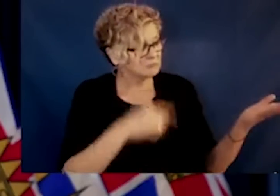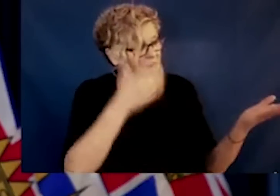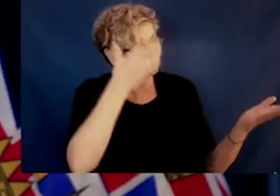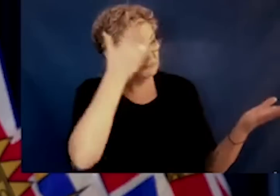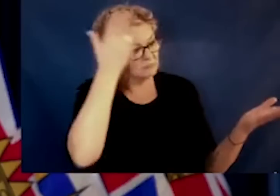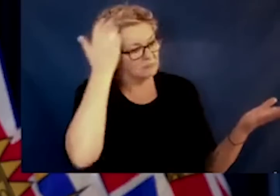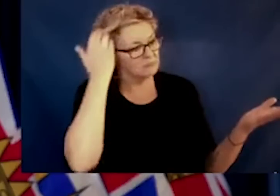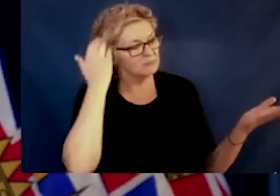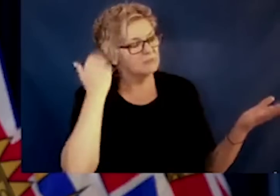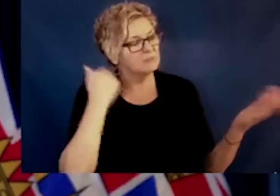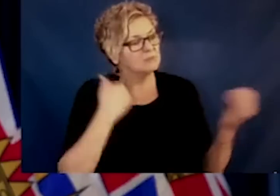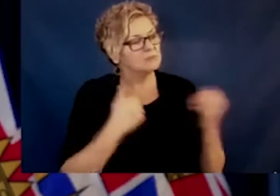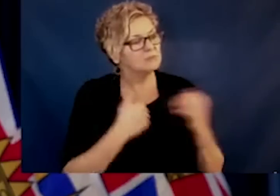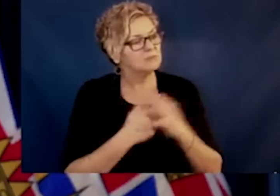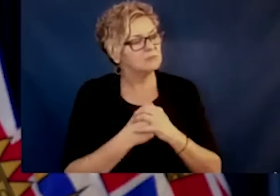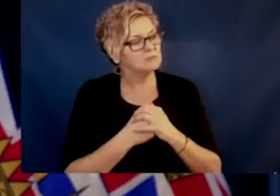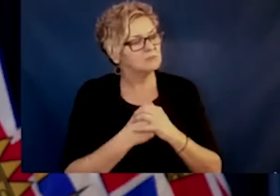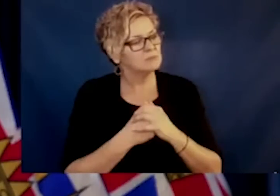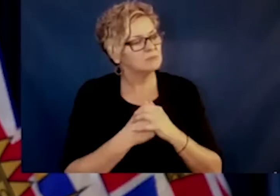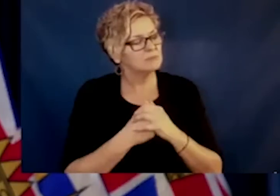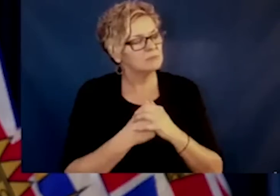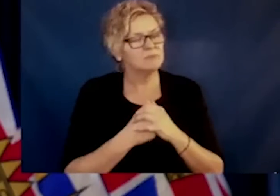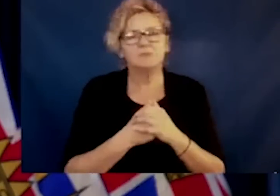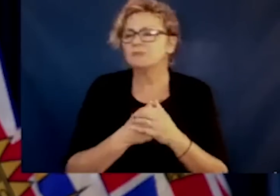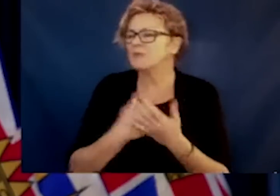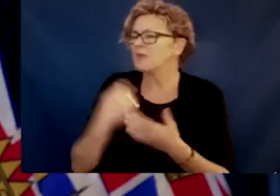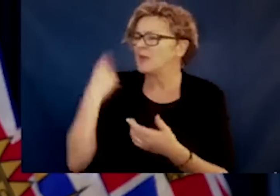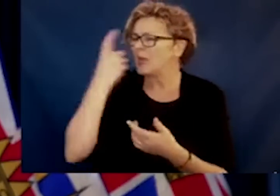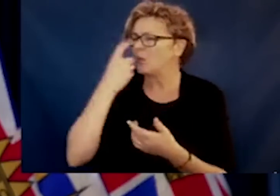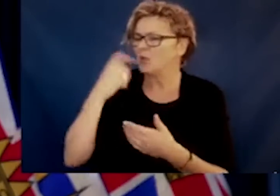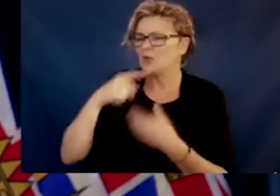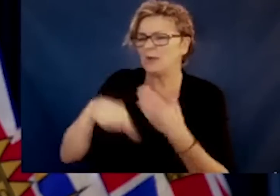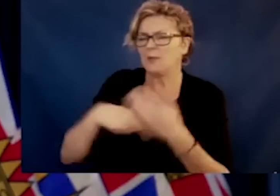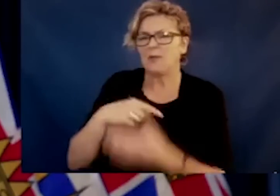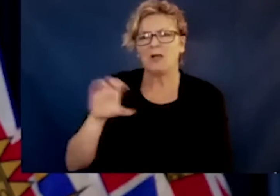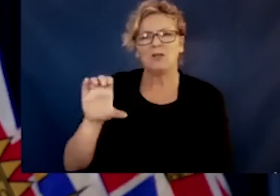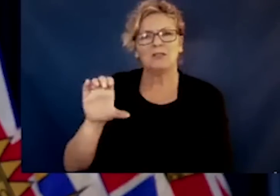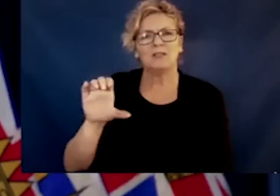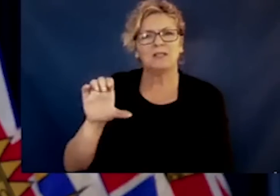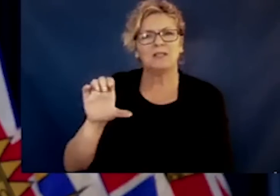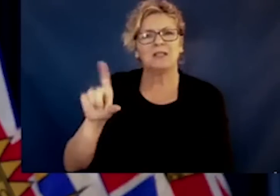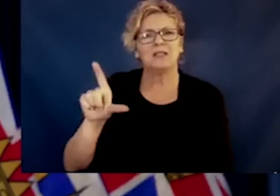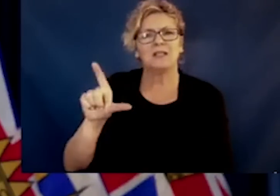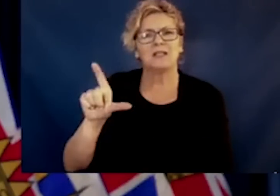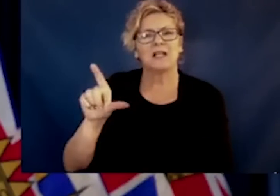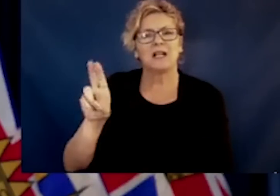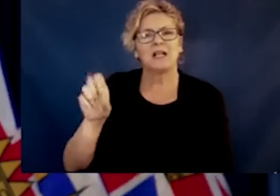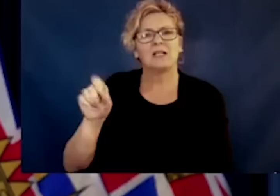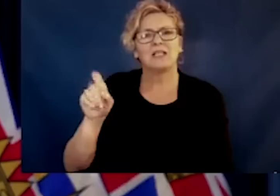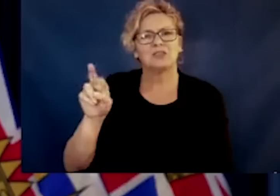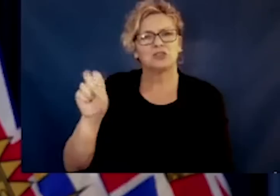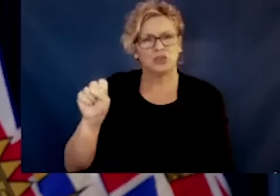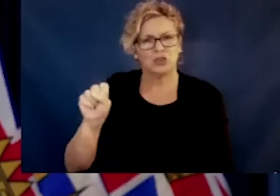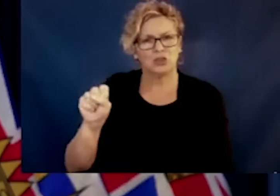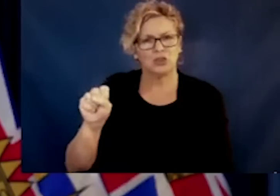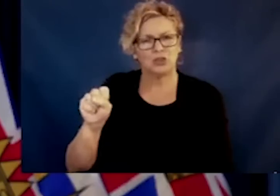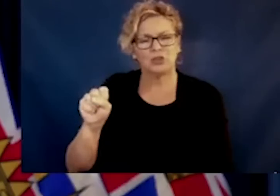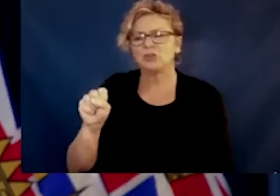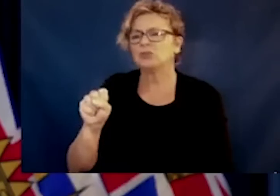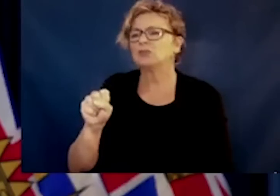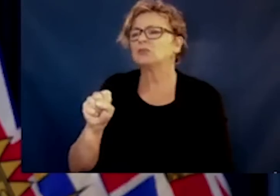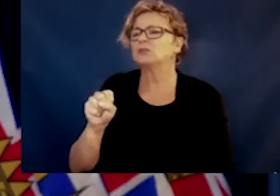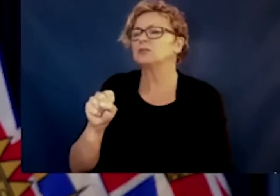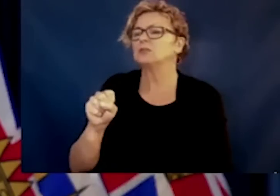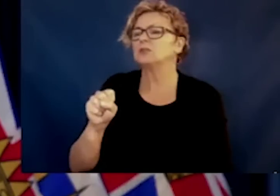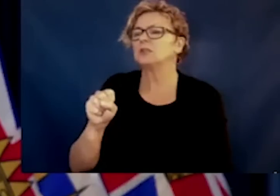explained or linked to clusters here in British Columbia. That's something that we hear you reporting on quite a lot, and we know